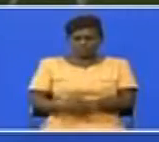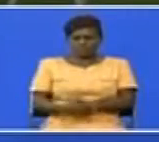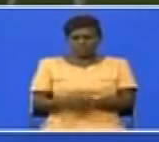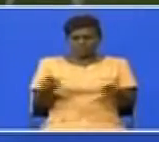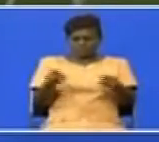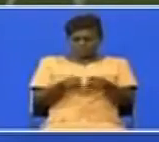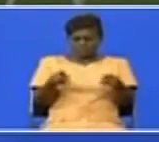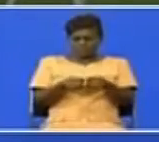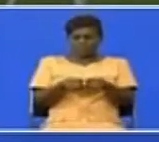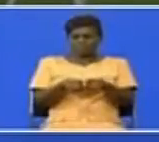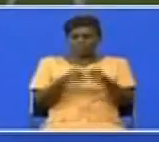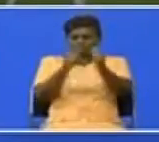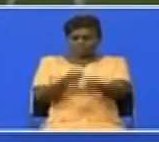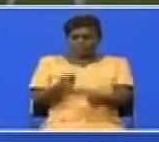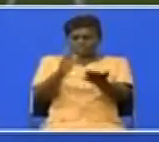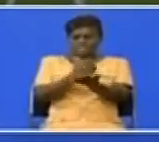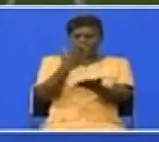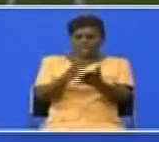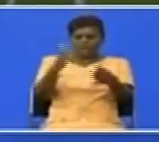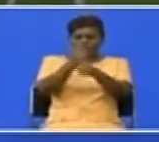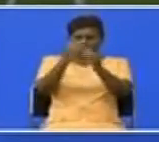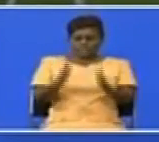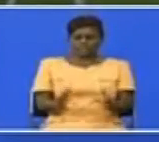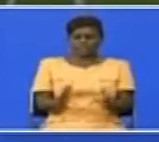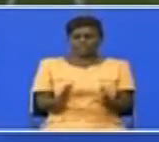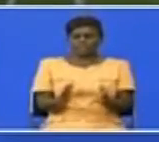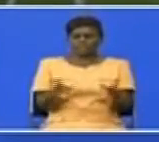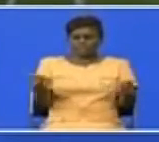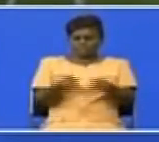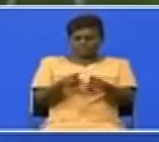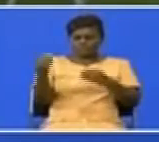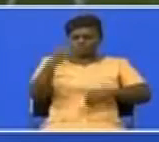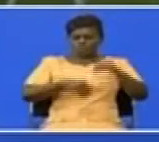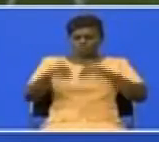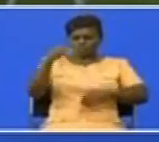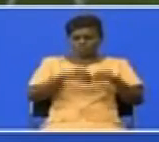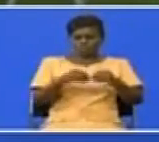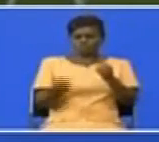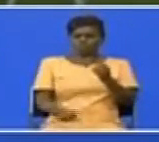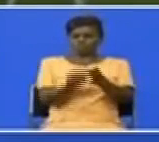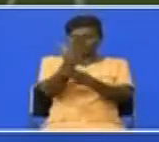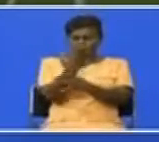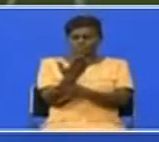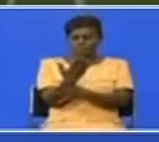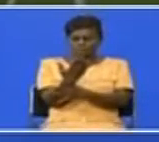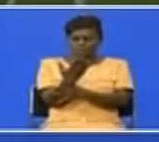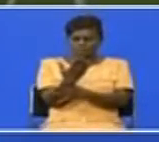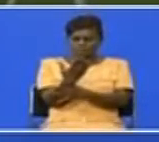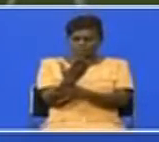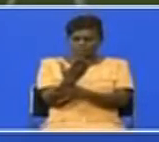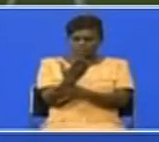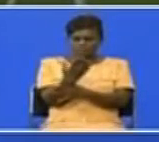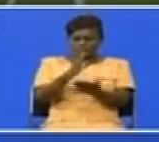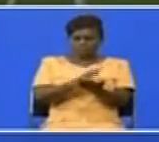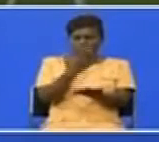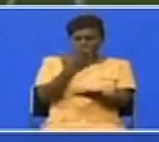350 smallholder farmers and shareholders of Ktda. It contributes to the reduction of greenhouse gas emission.